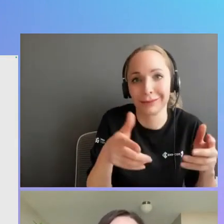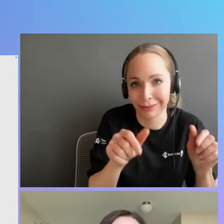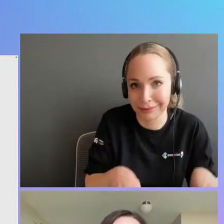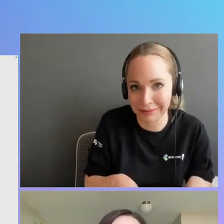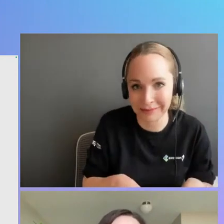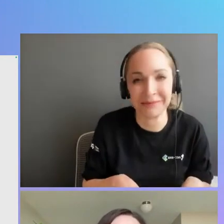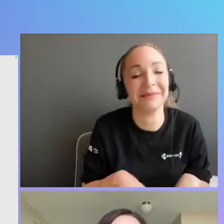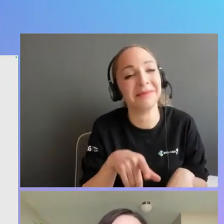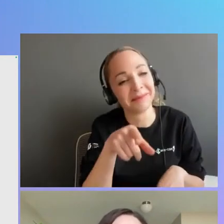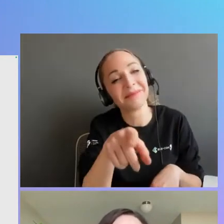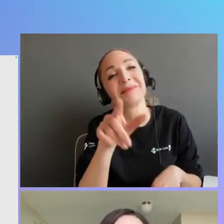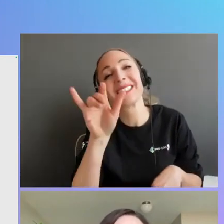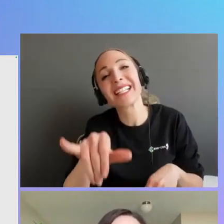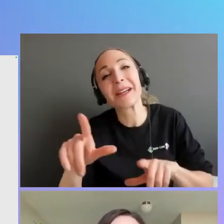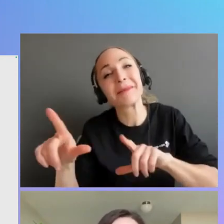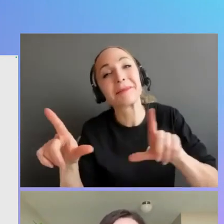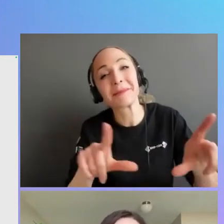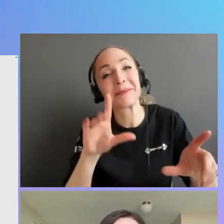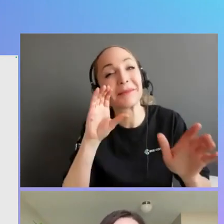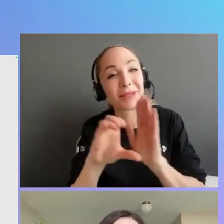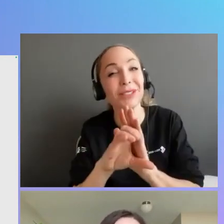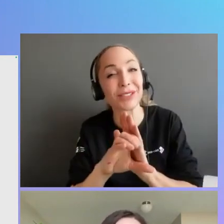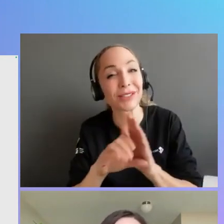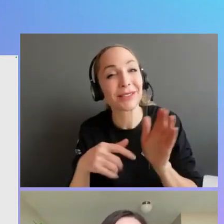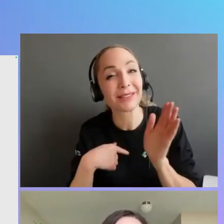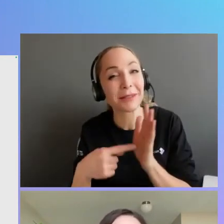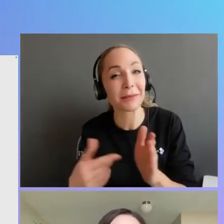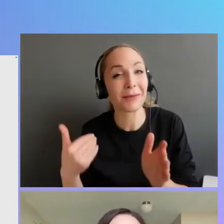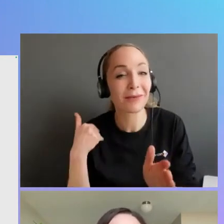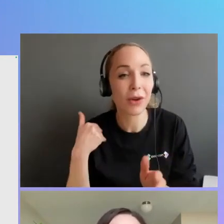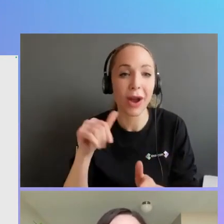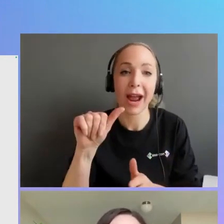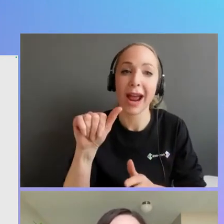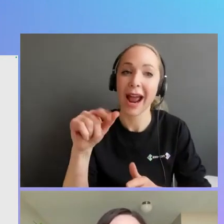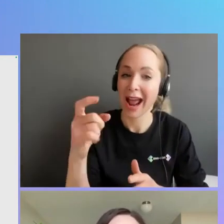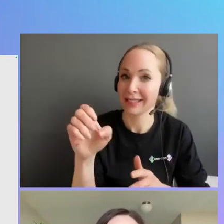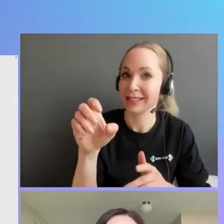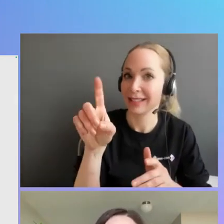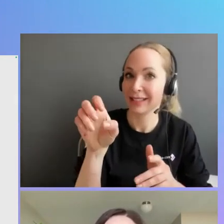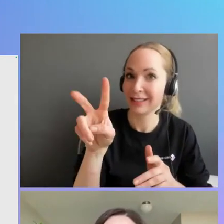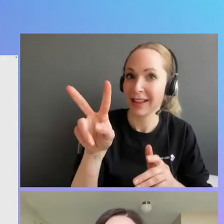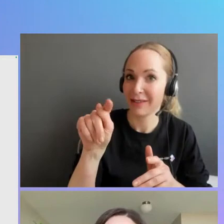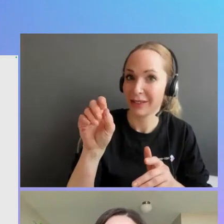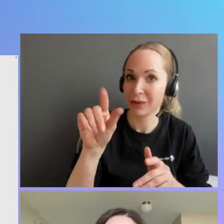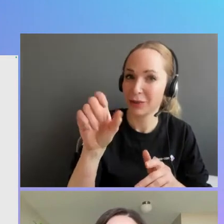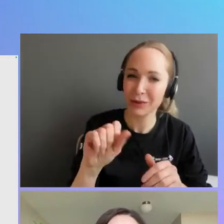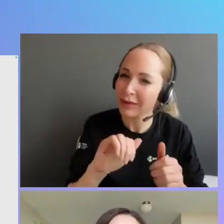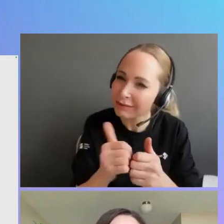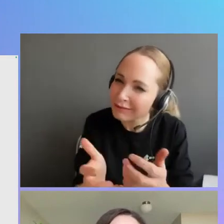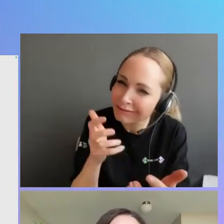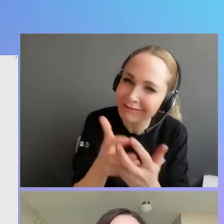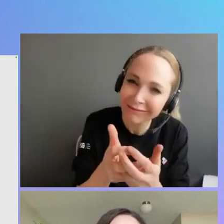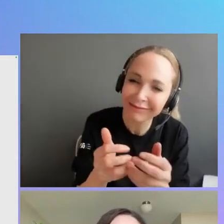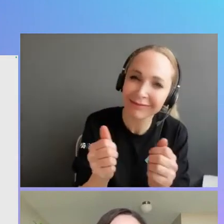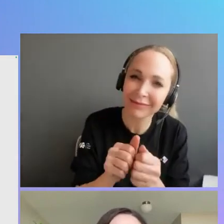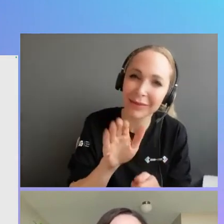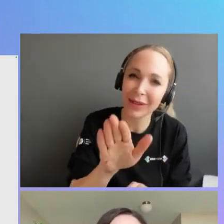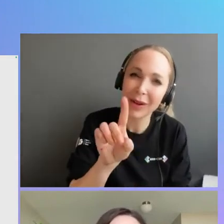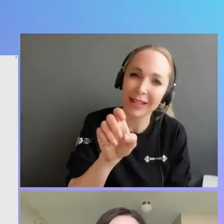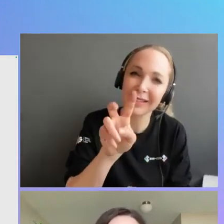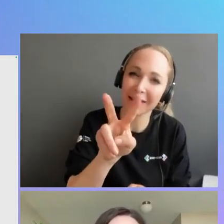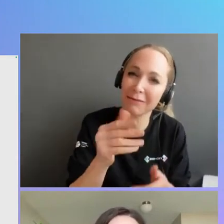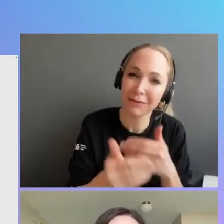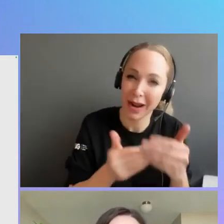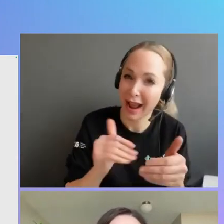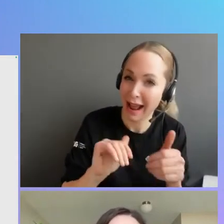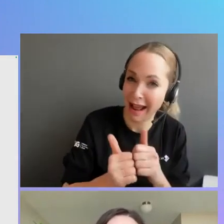is the diagram I showed before of how DevTools Mobile fits into your build process, your dev process. There's one other